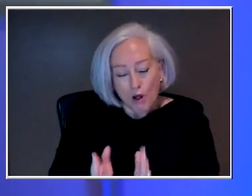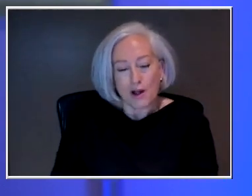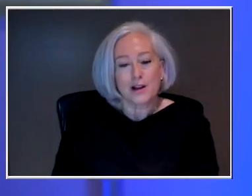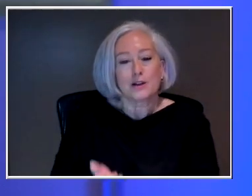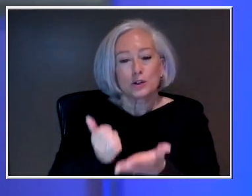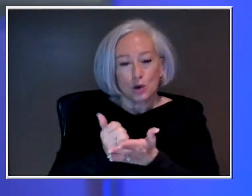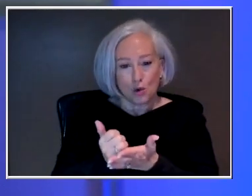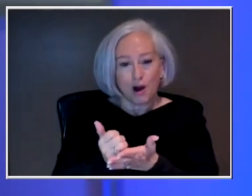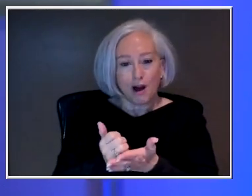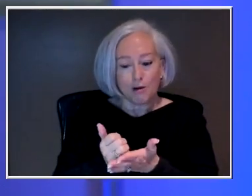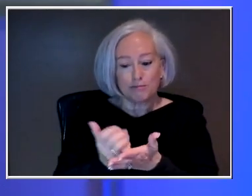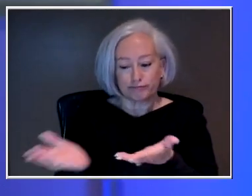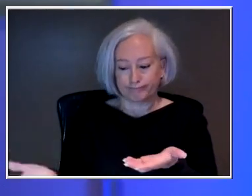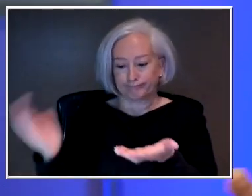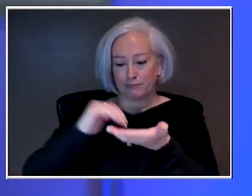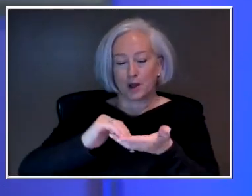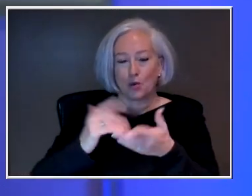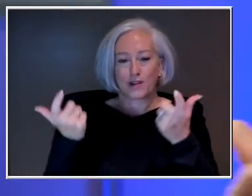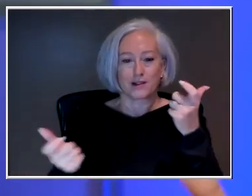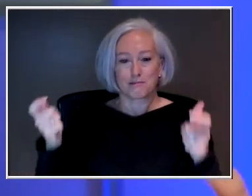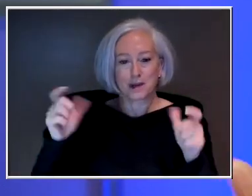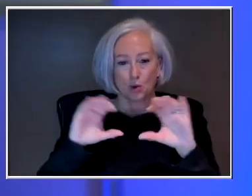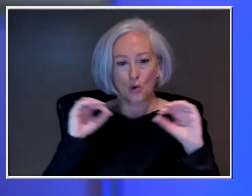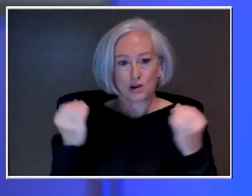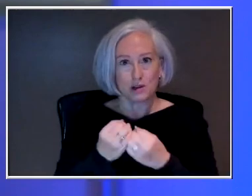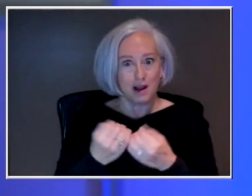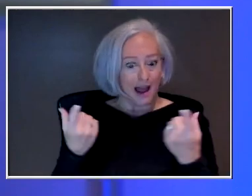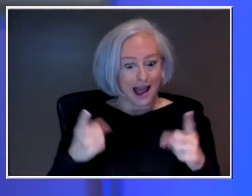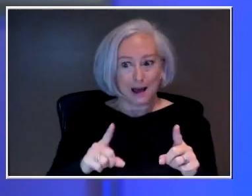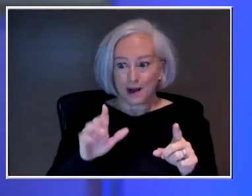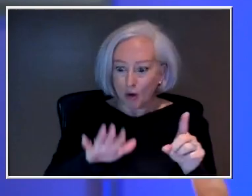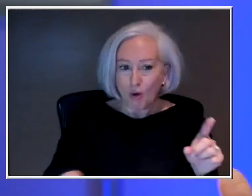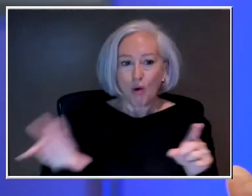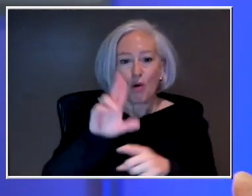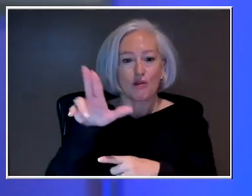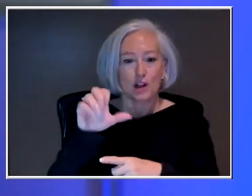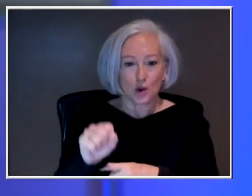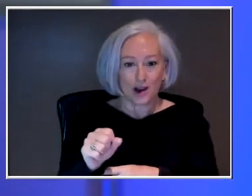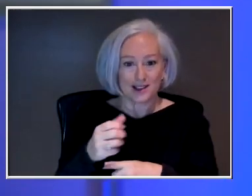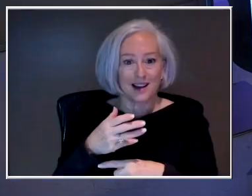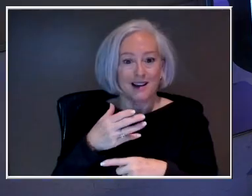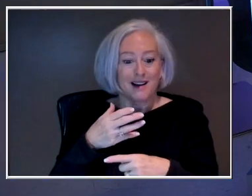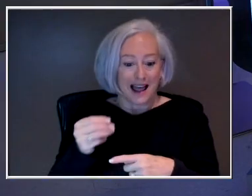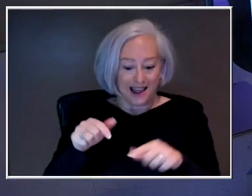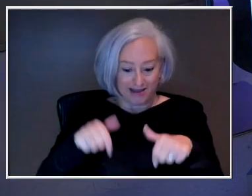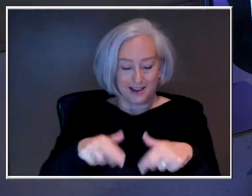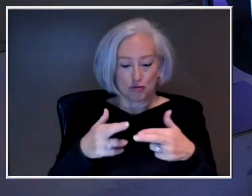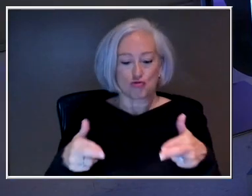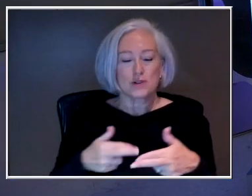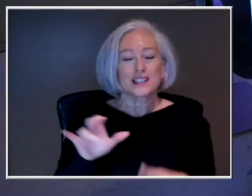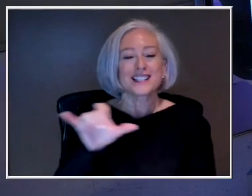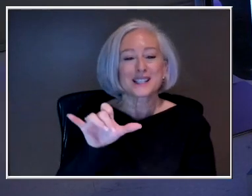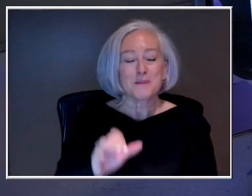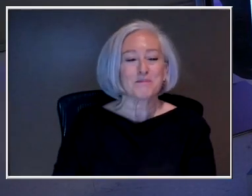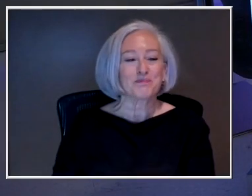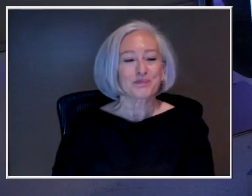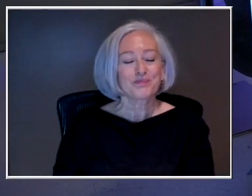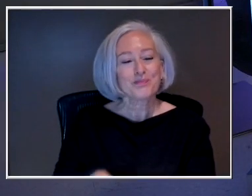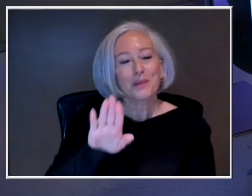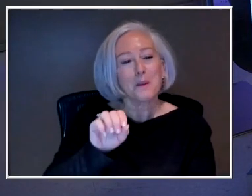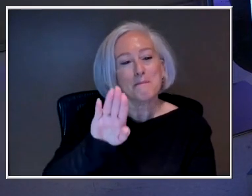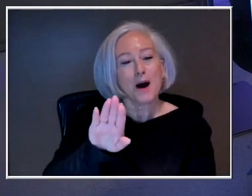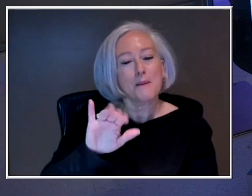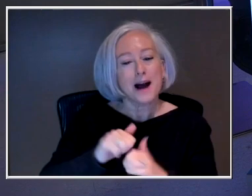larger organizations. It's happening across the country. It's happening across our region as well. So Bob, how does this fit into our plan